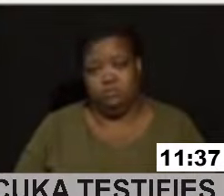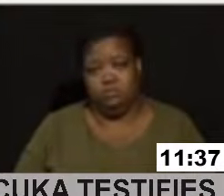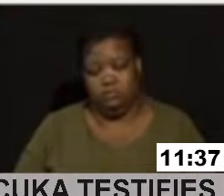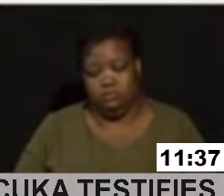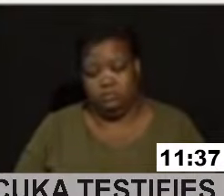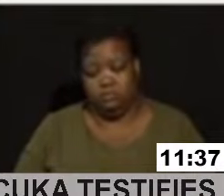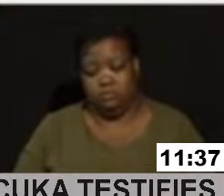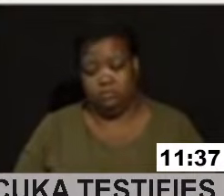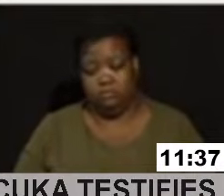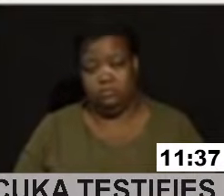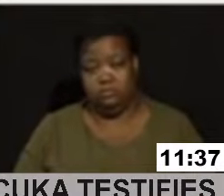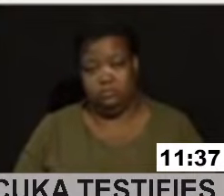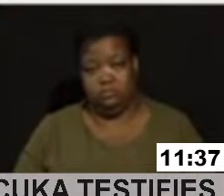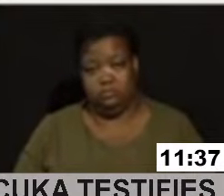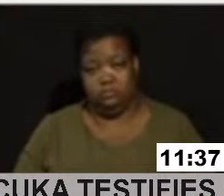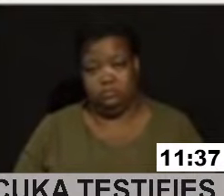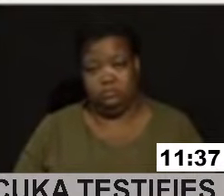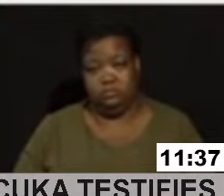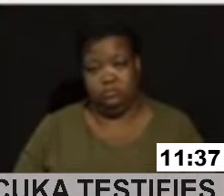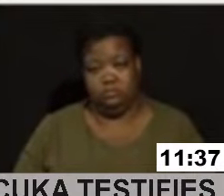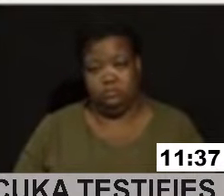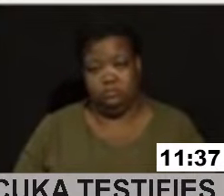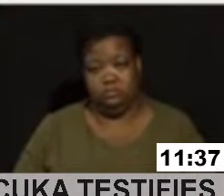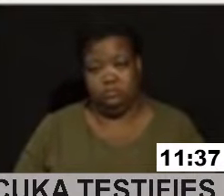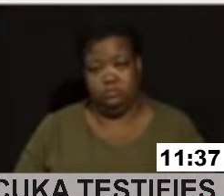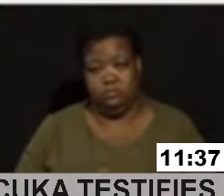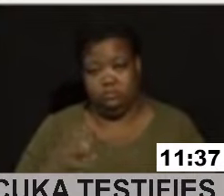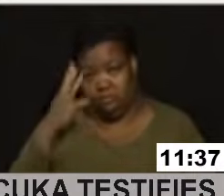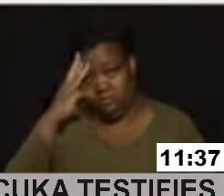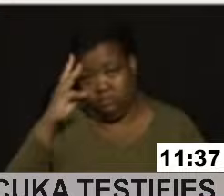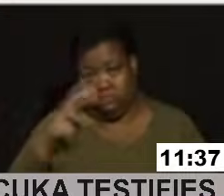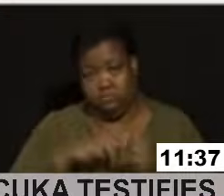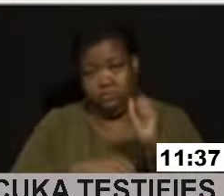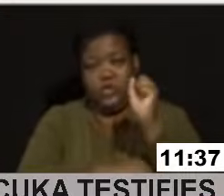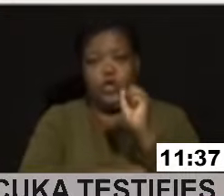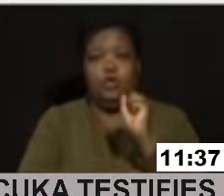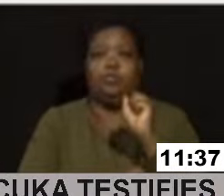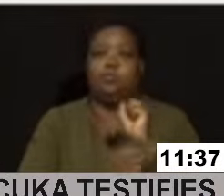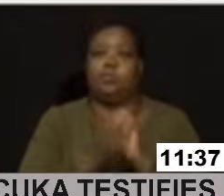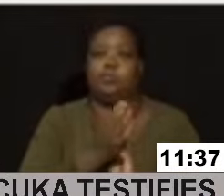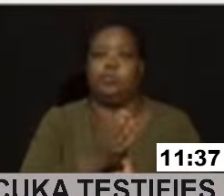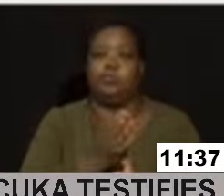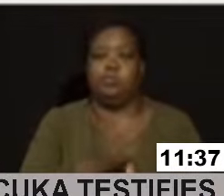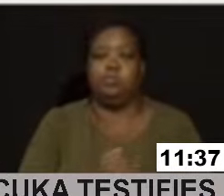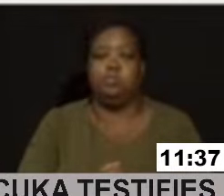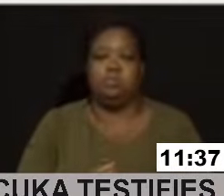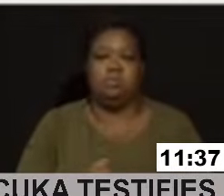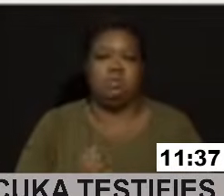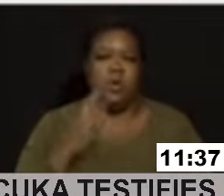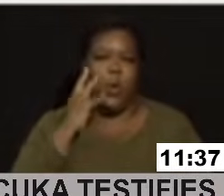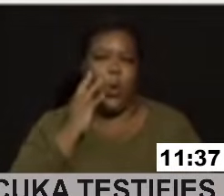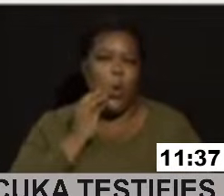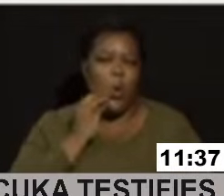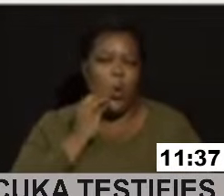these dockets in fact, that were in the Pretoria office. These are old cases.